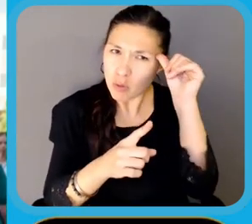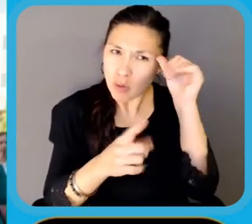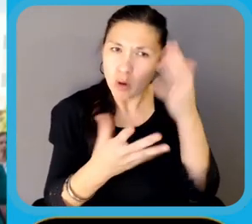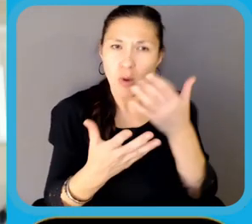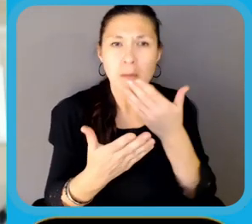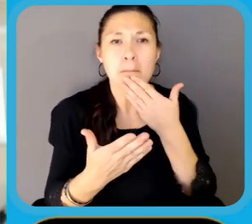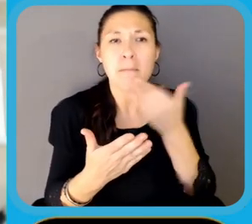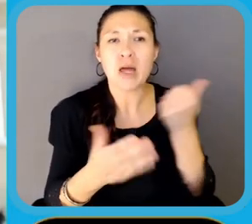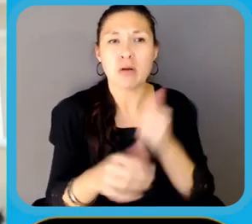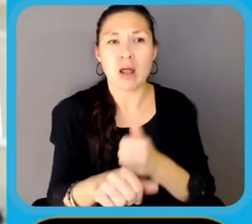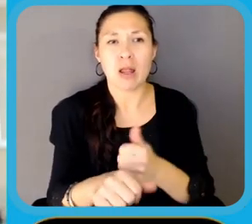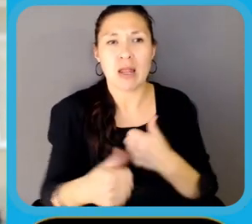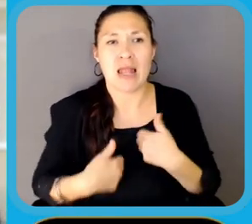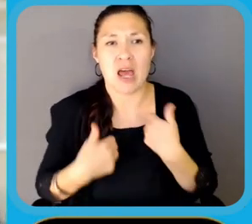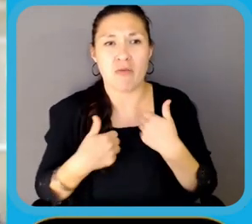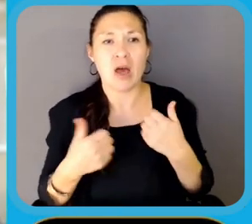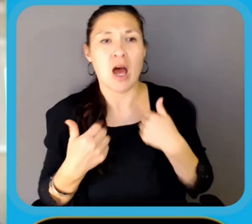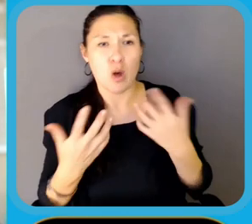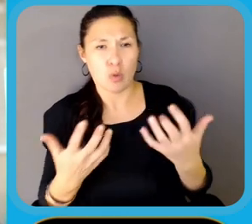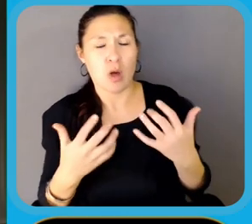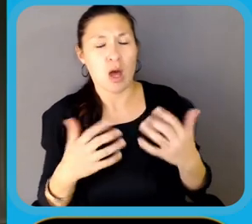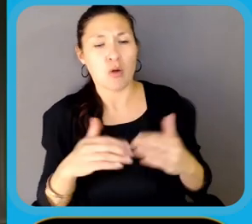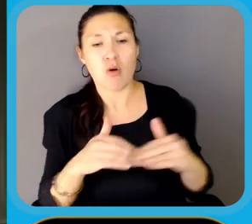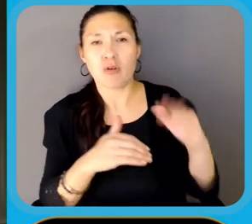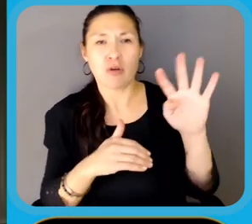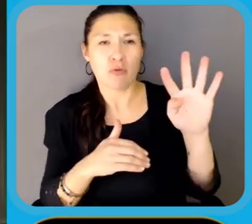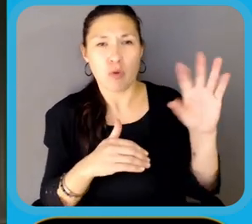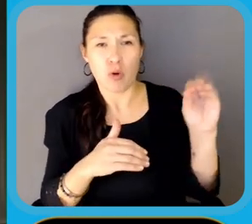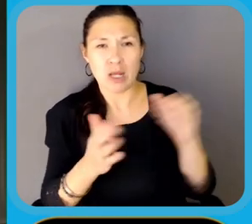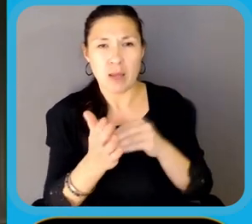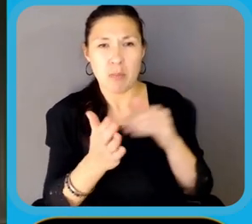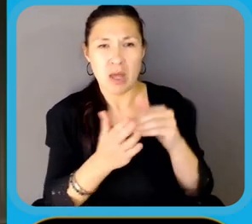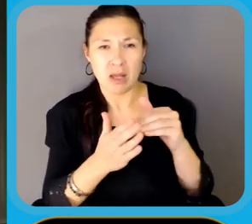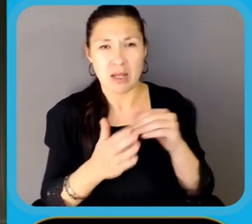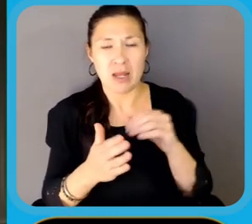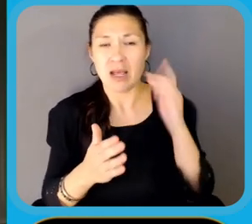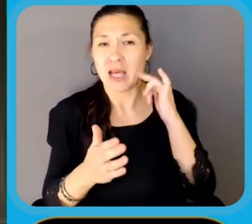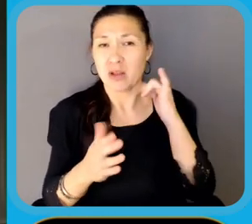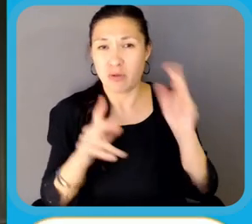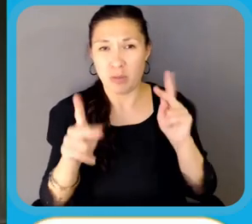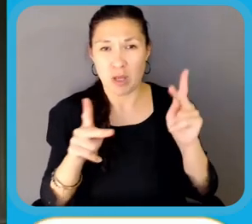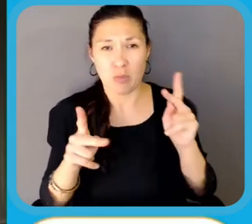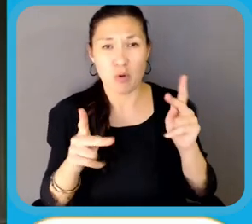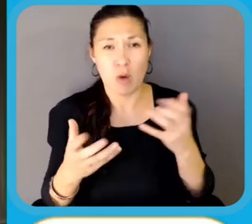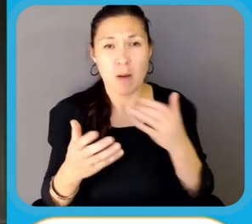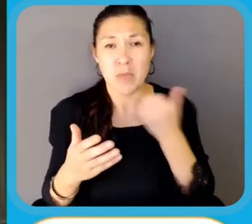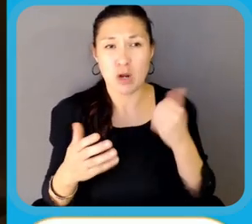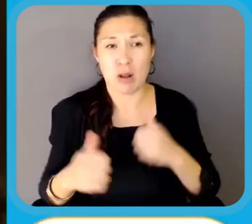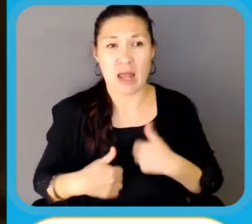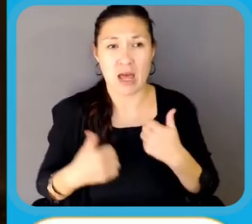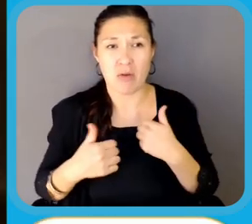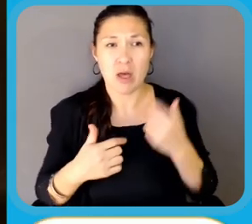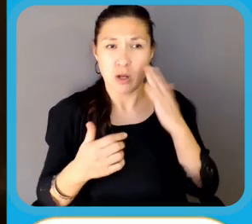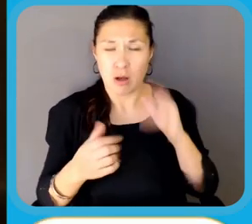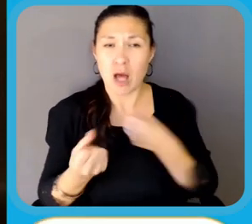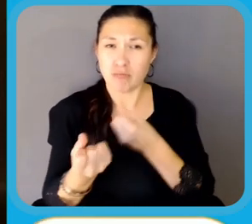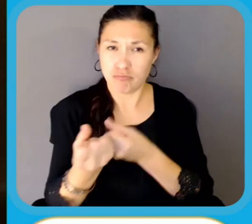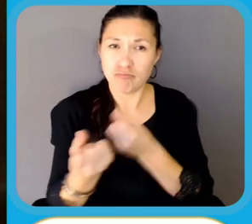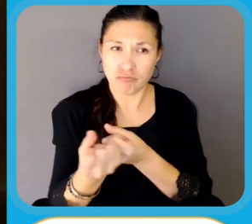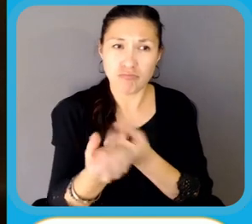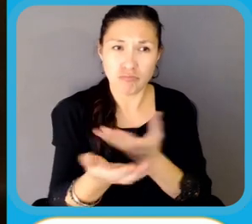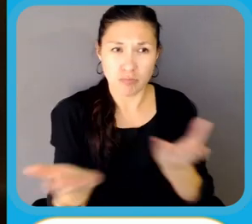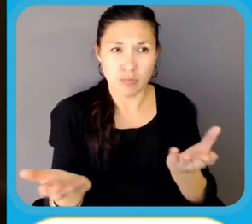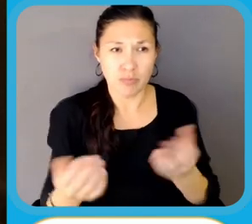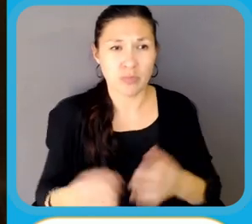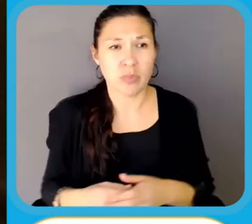for nearly 40 million Californians. And I want you to know that as your insurance commissioner, I am on your side. Estoy de tu lado. The